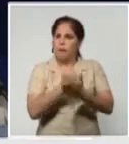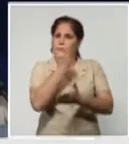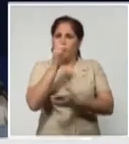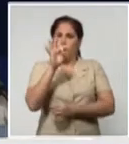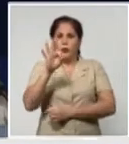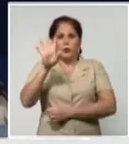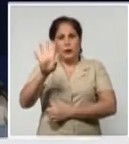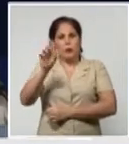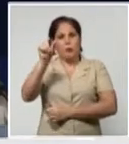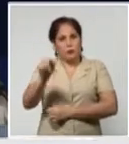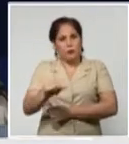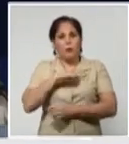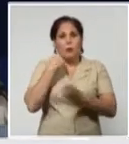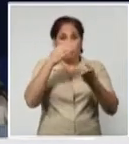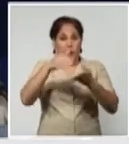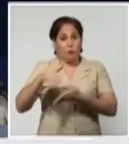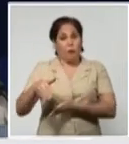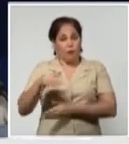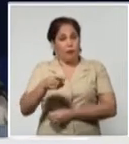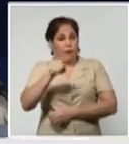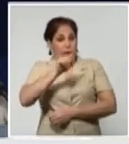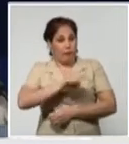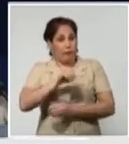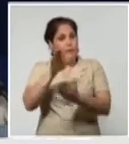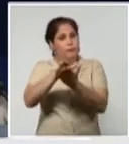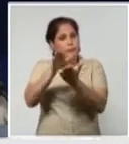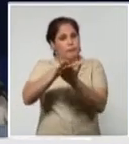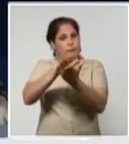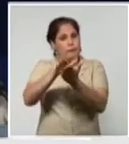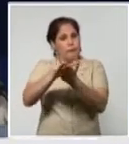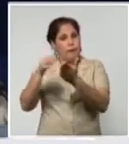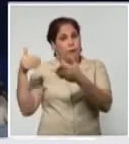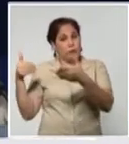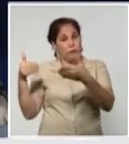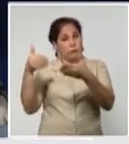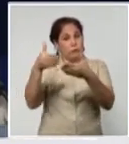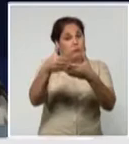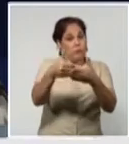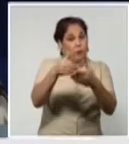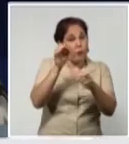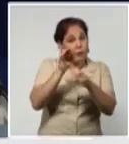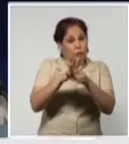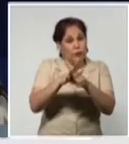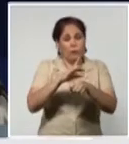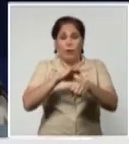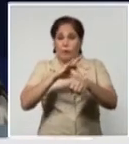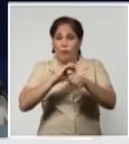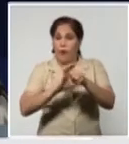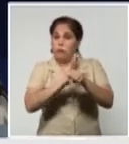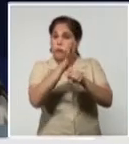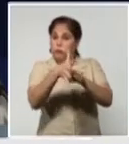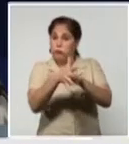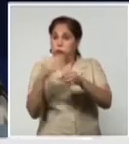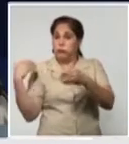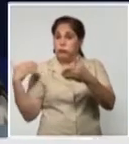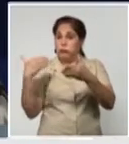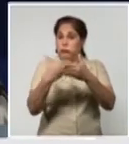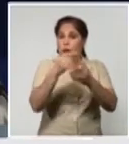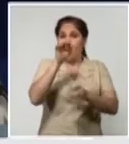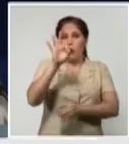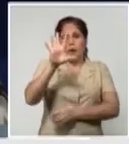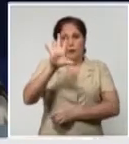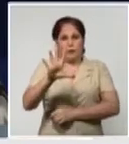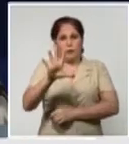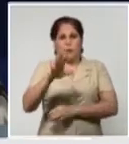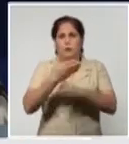regret the death of 85 people who have died during the pandemic in our country, and that gives